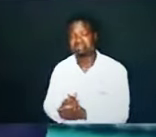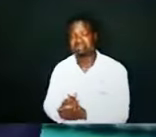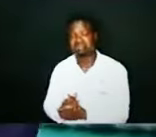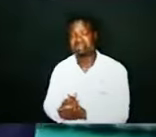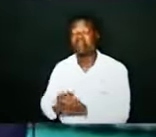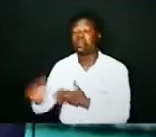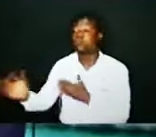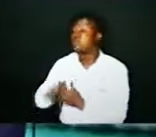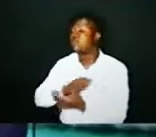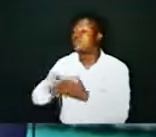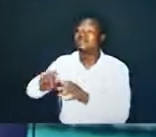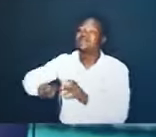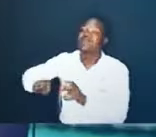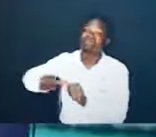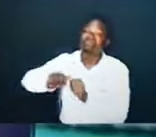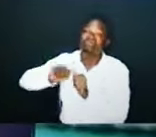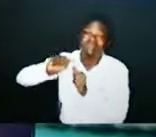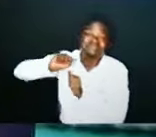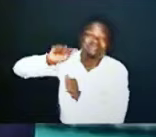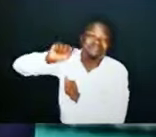No matter how far they